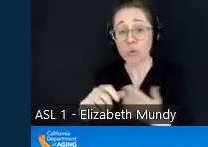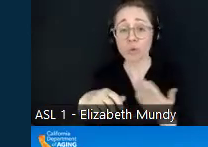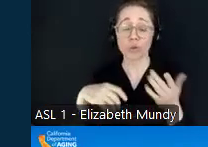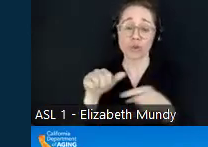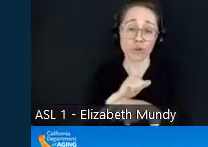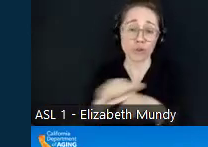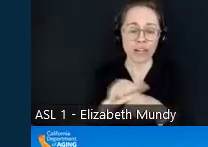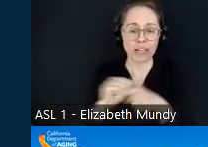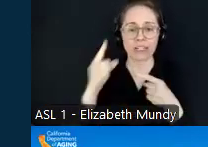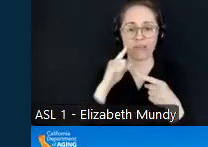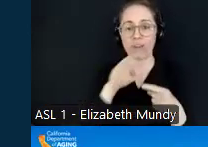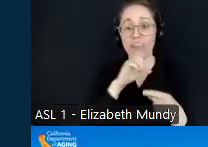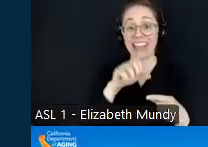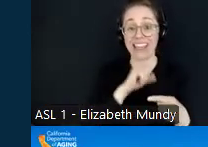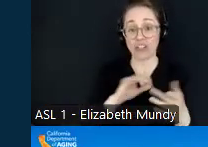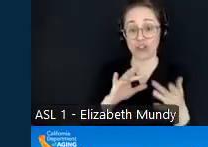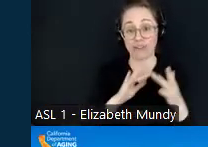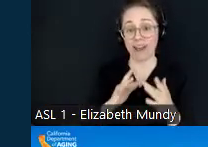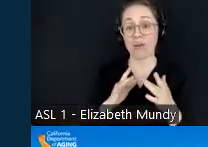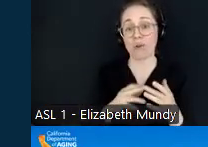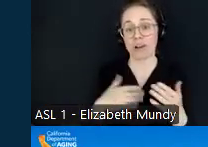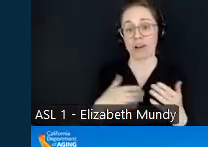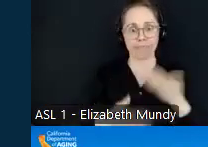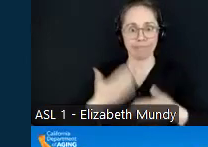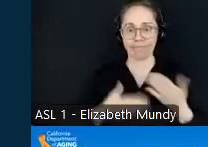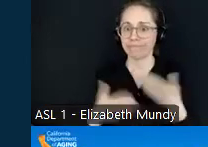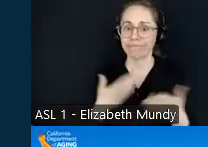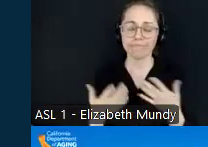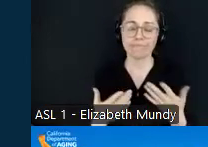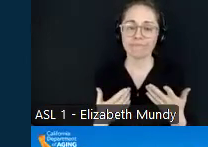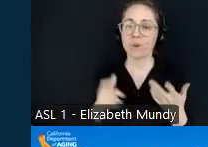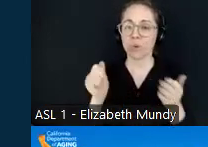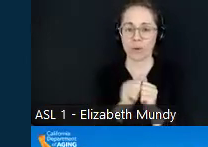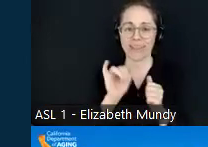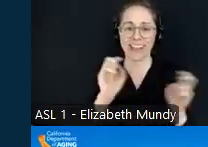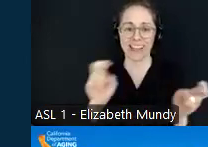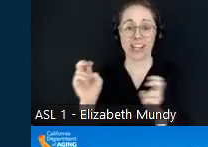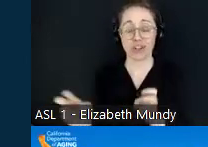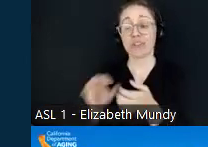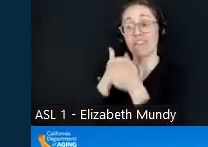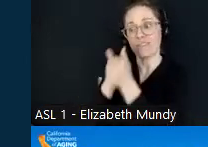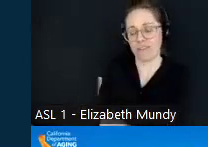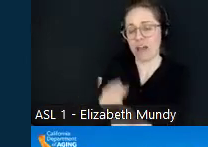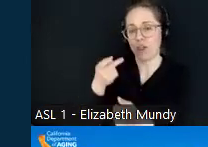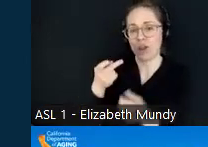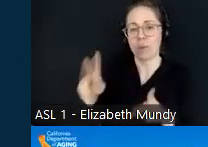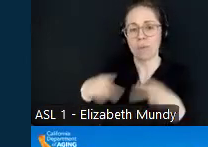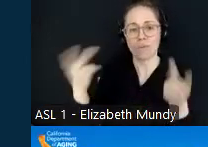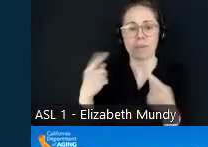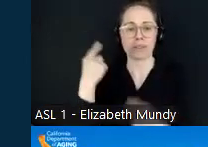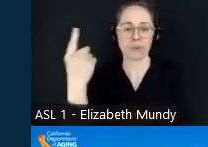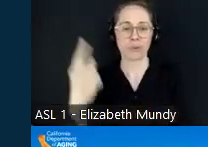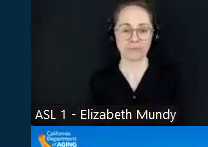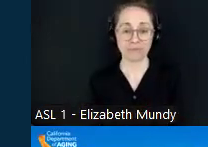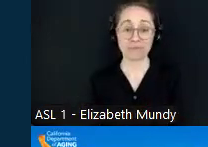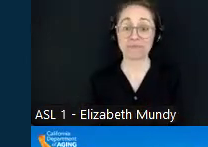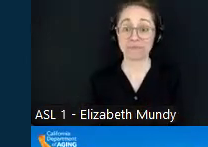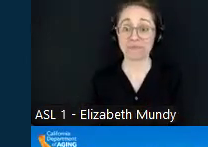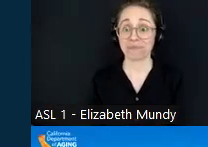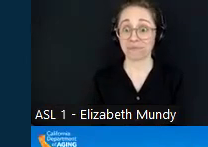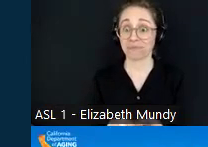network mobilize and move quickly on all of the changes that Proposition 1 has brought about. So